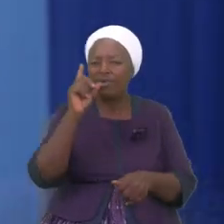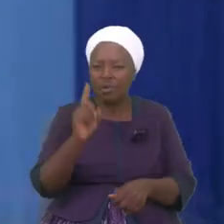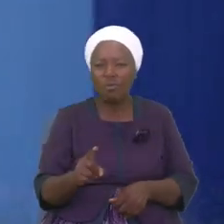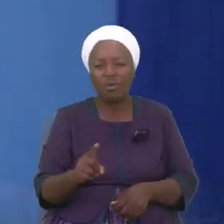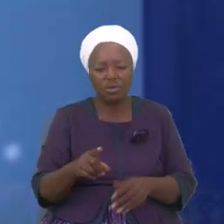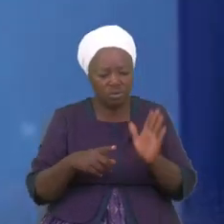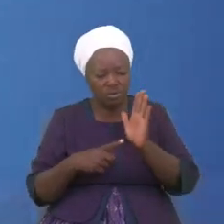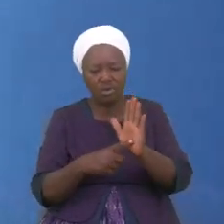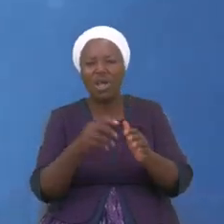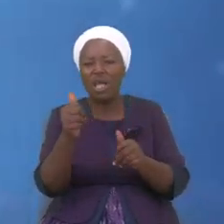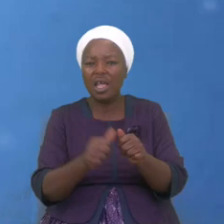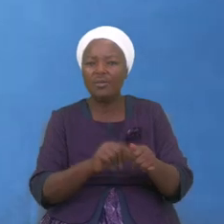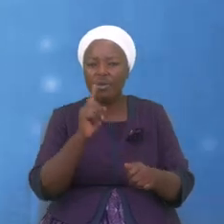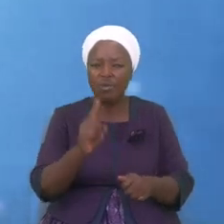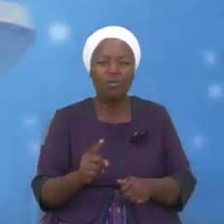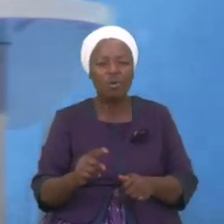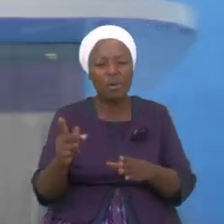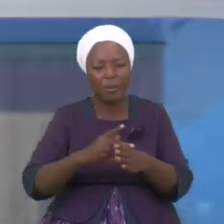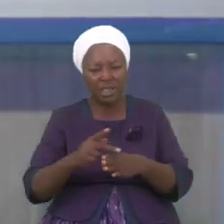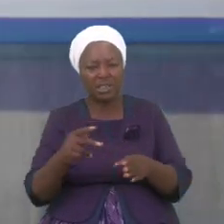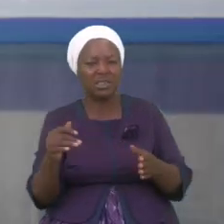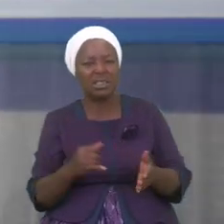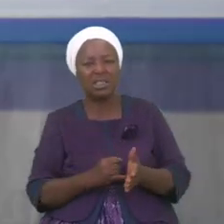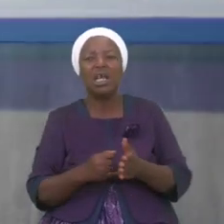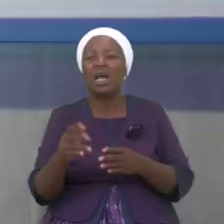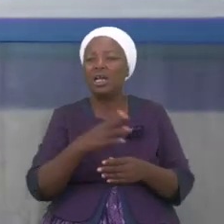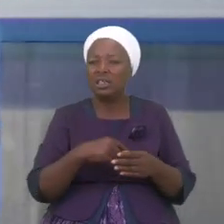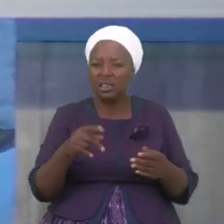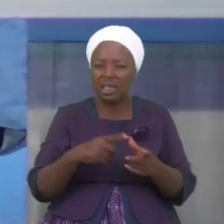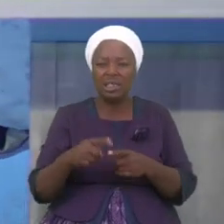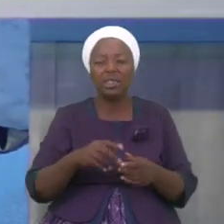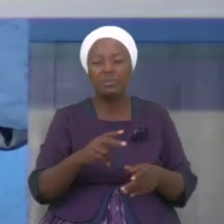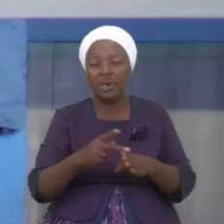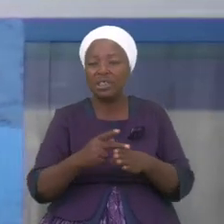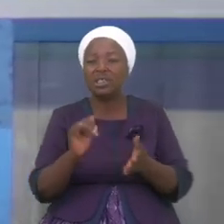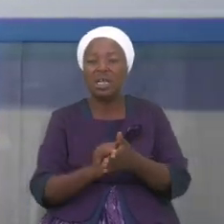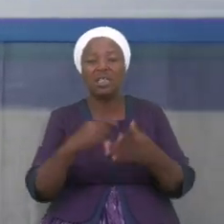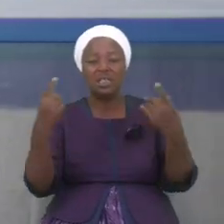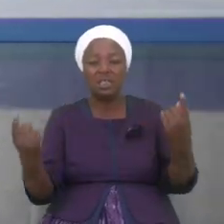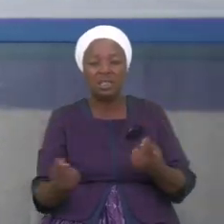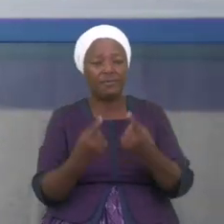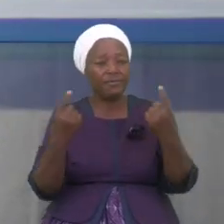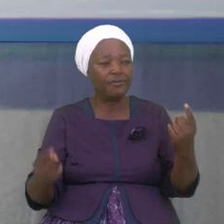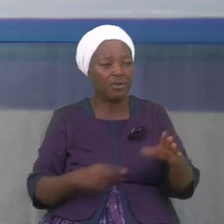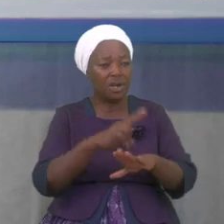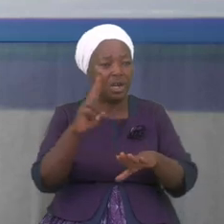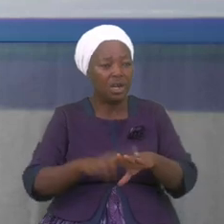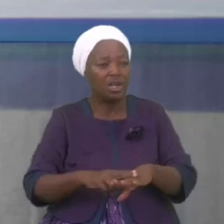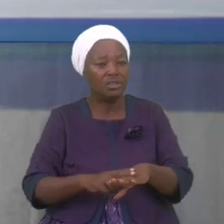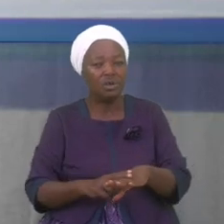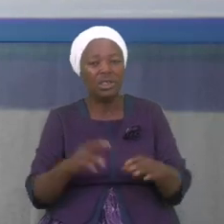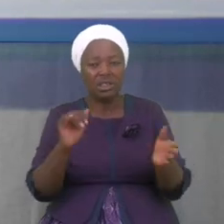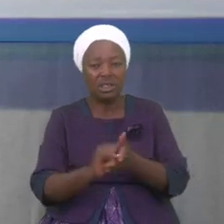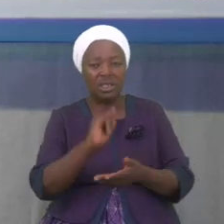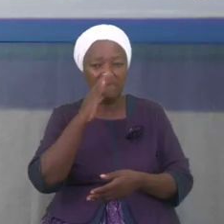demonstrates and everyone practices the sinful nature that's already there in the heart. It says